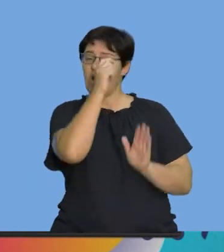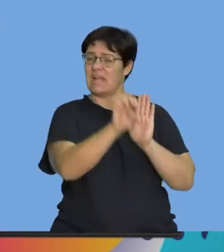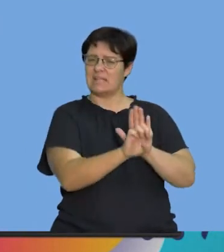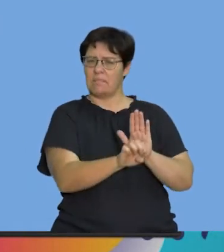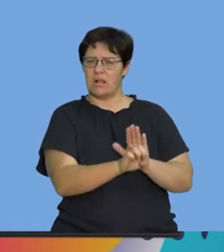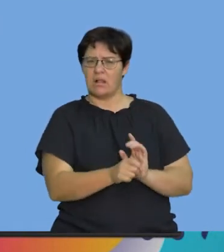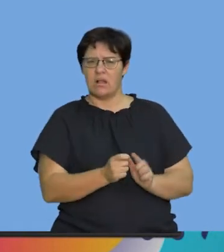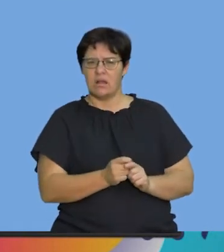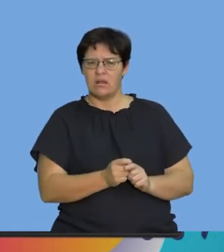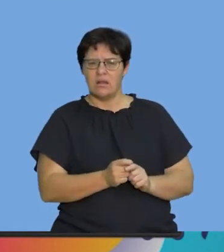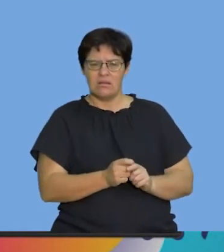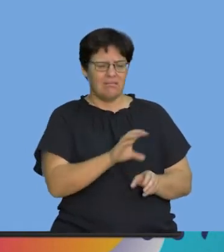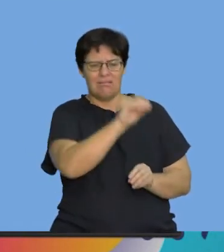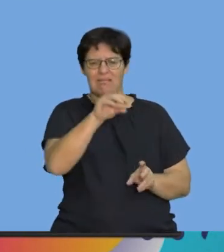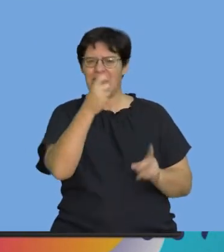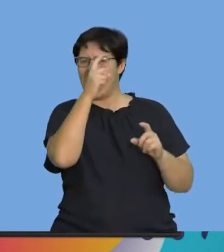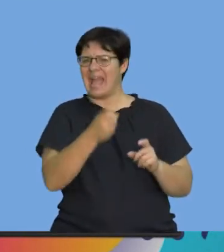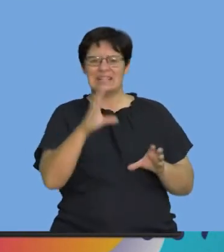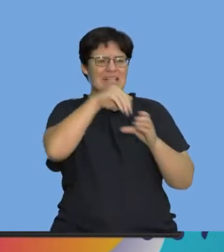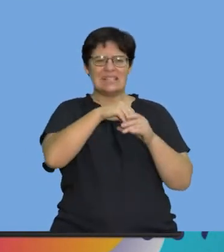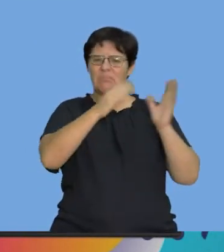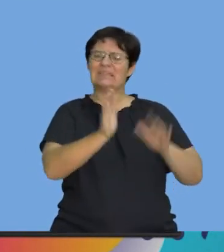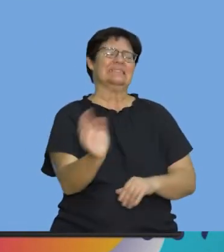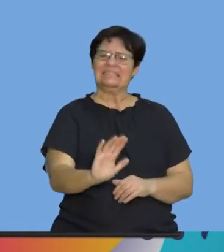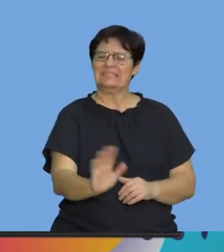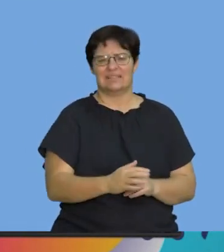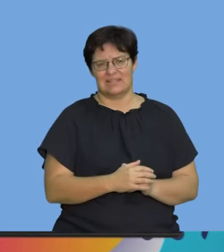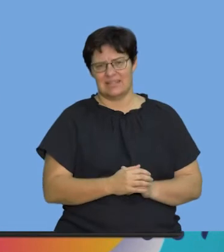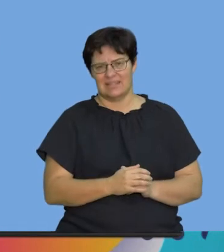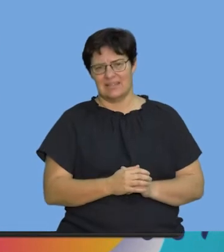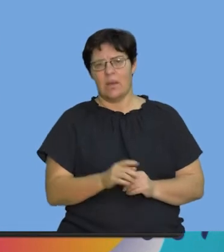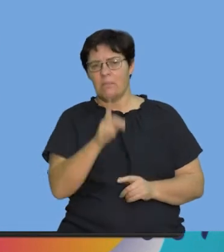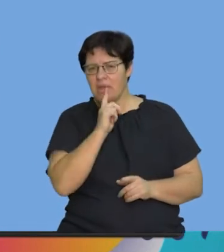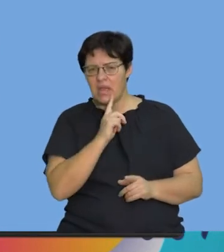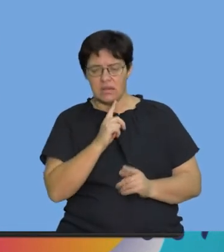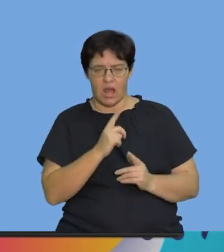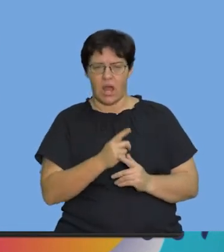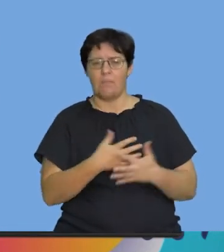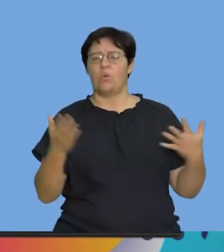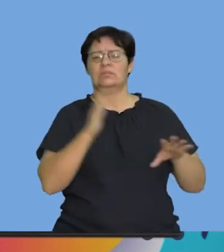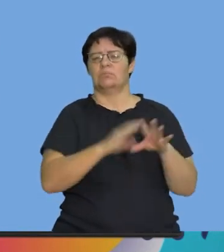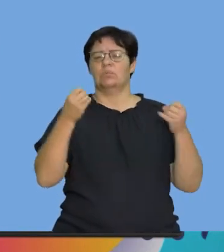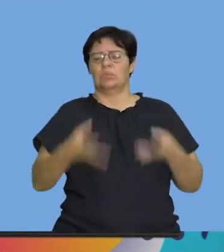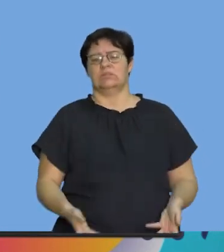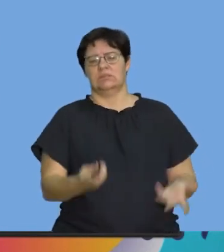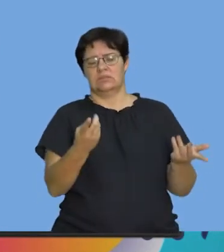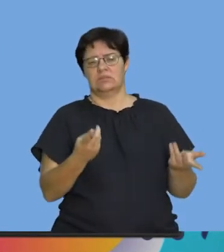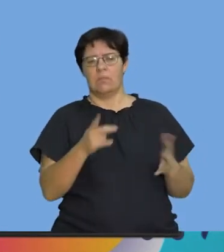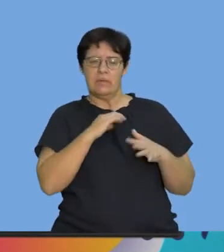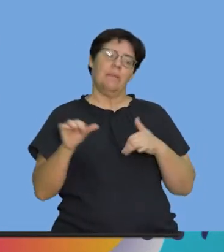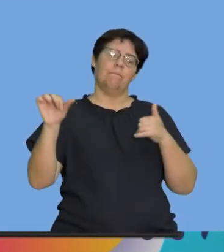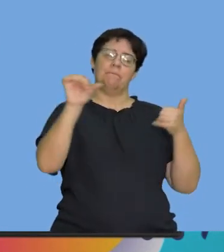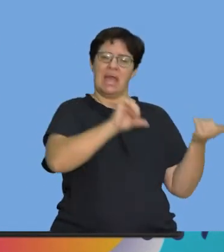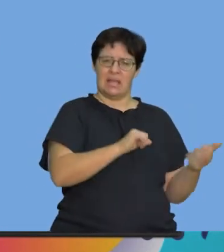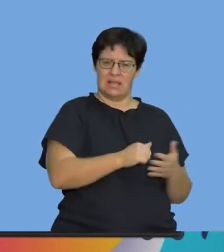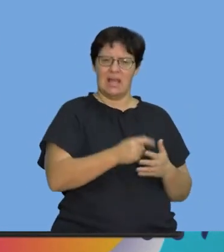out the x inside the bracket. That's just gonna set you back, because you're gonna need to go back and then take out a